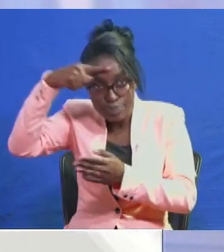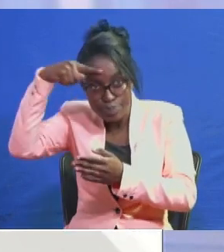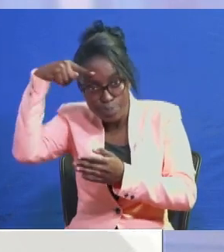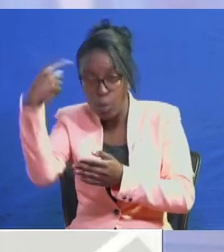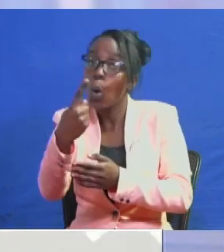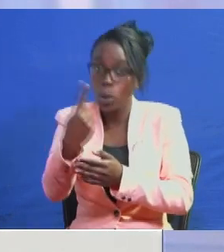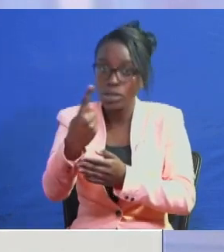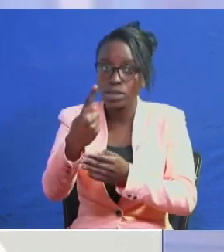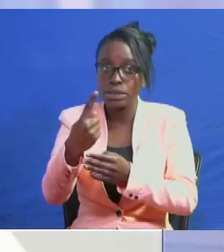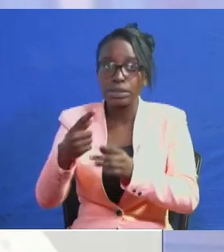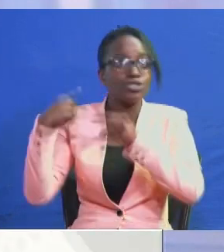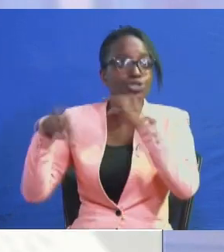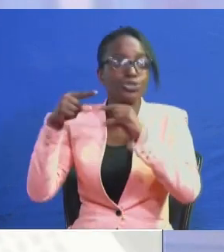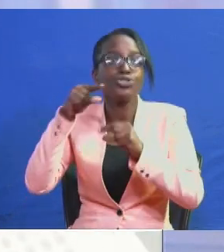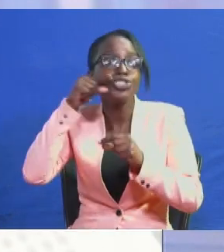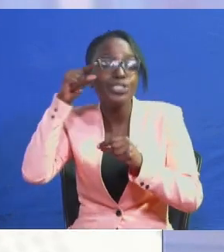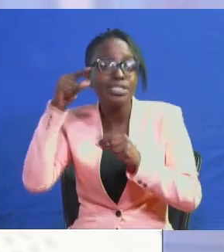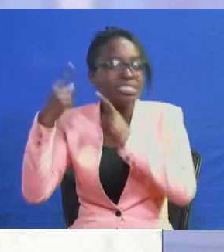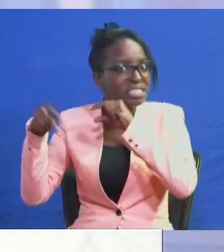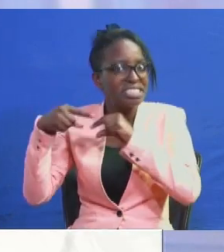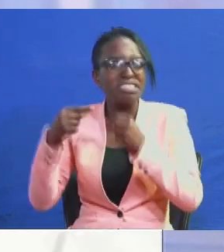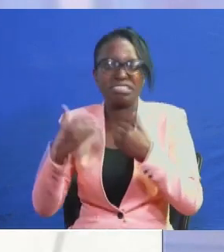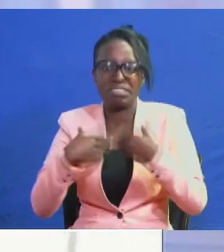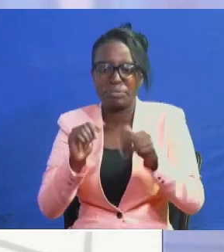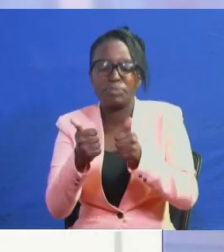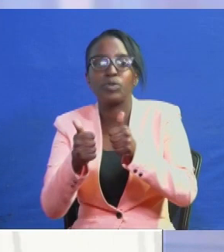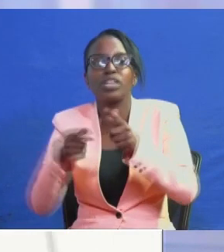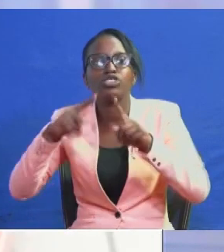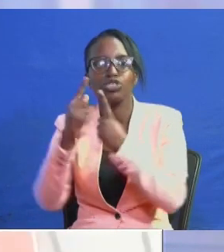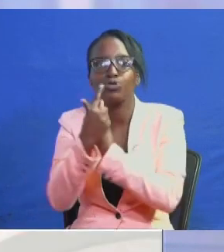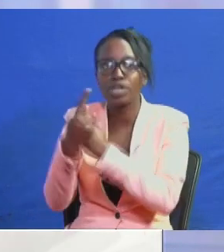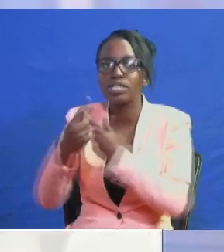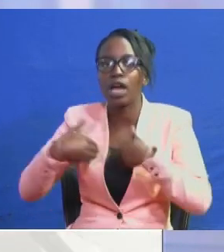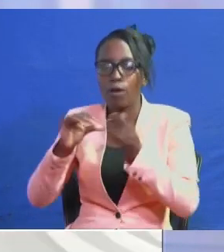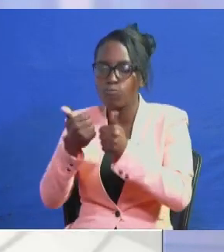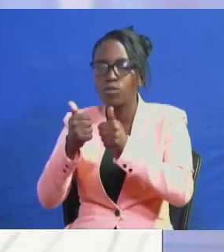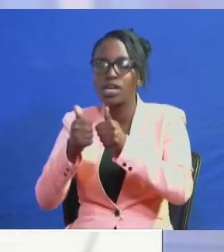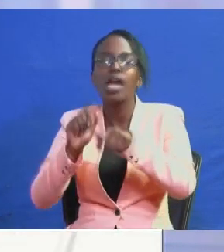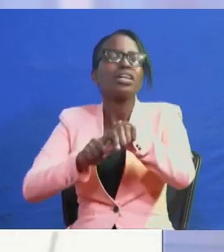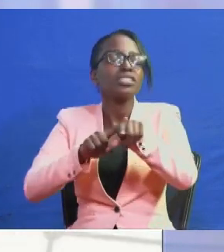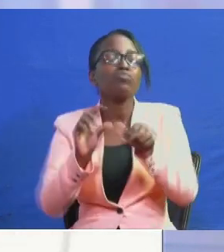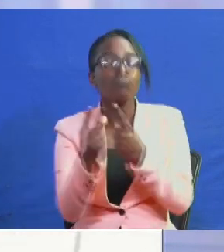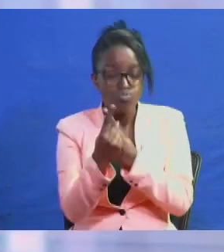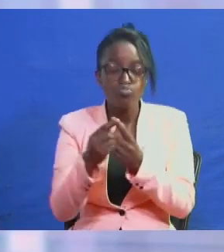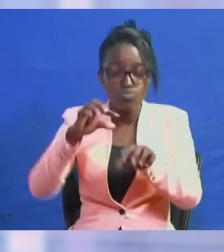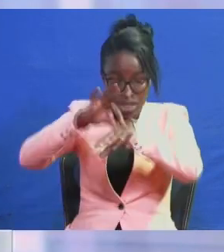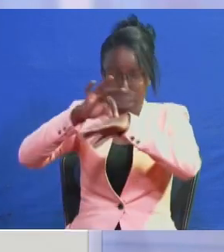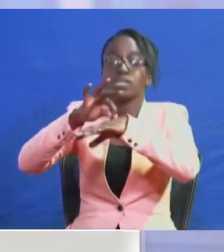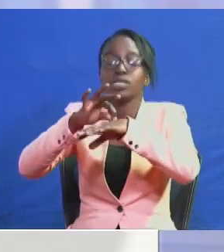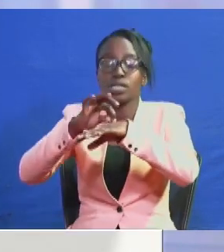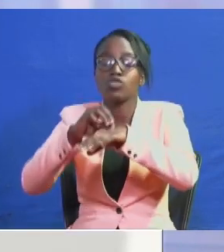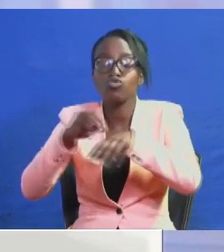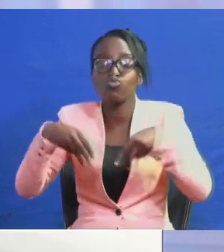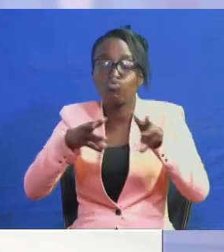baldness to genetics. However, the perspective is different for Dr. Winnie Maina, a dermatologist and a skin specialist. Join